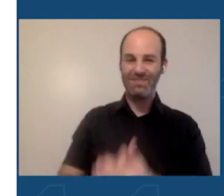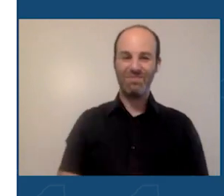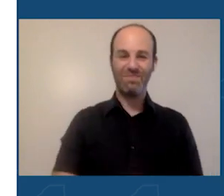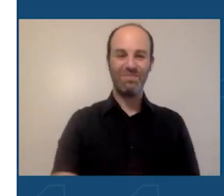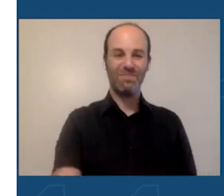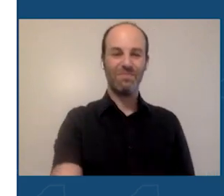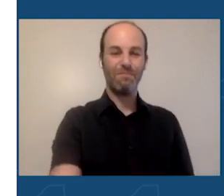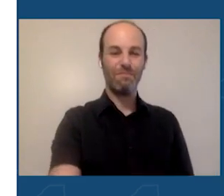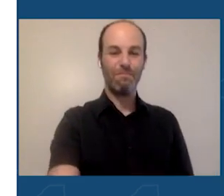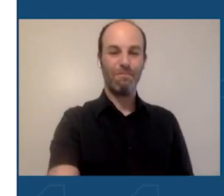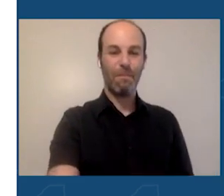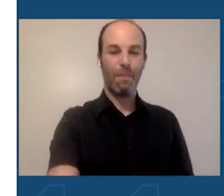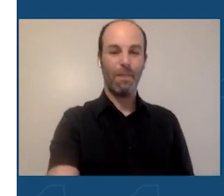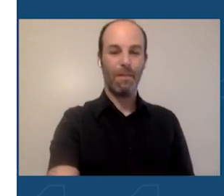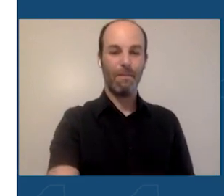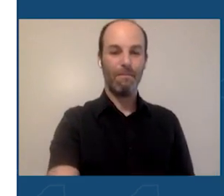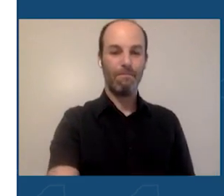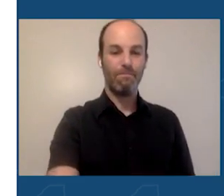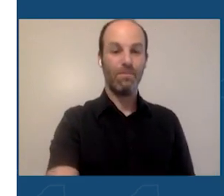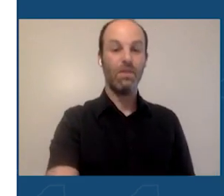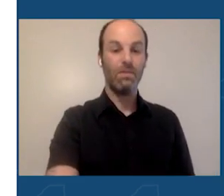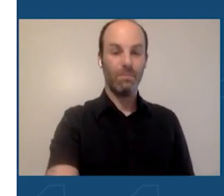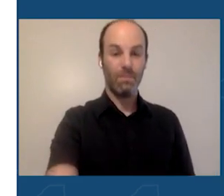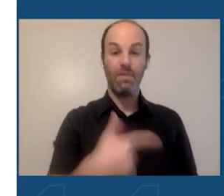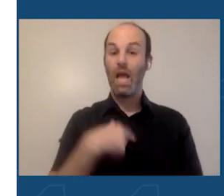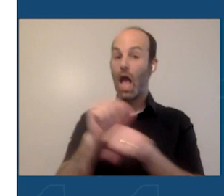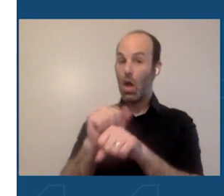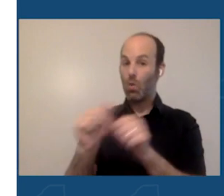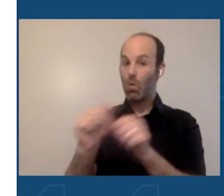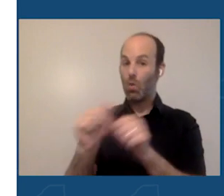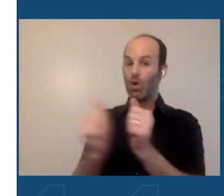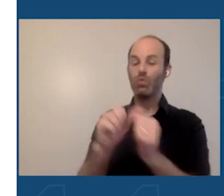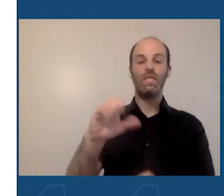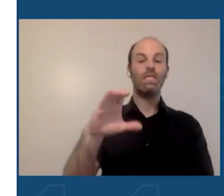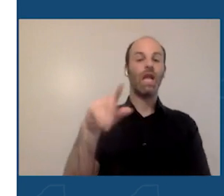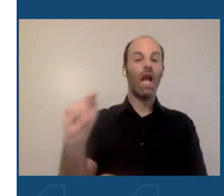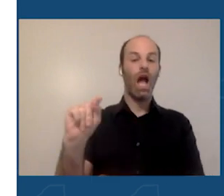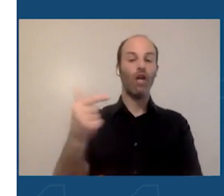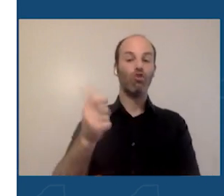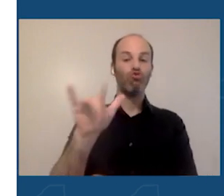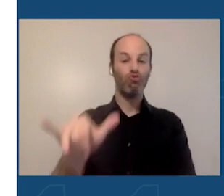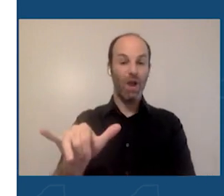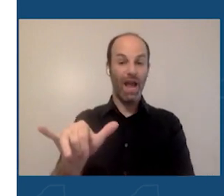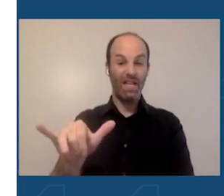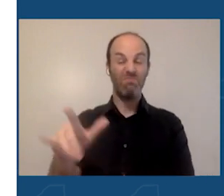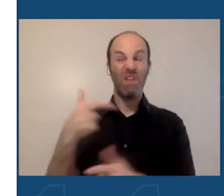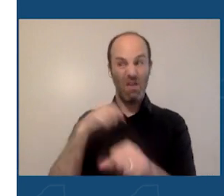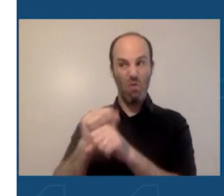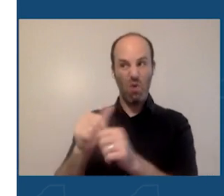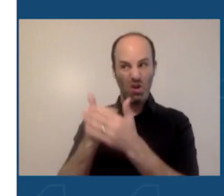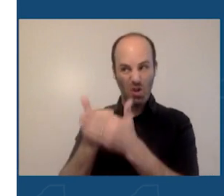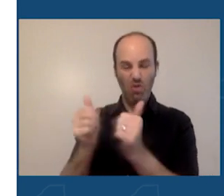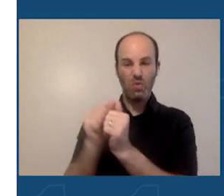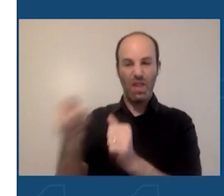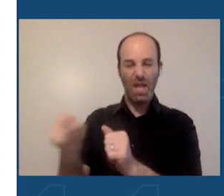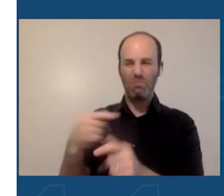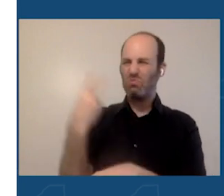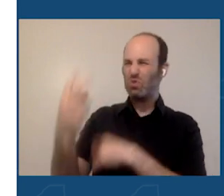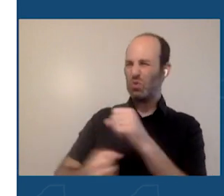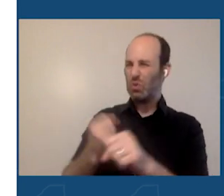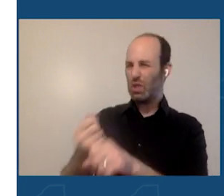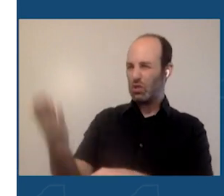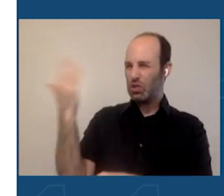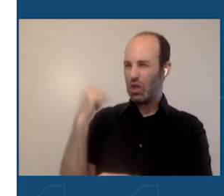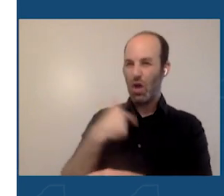I did have a chance to work closely with Scott Gray. We were up here 2 years ago, and we held a really